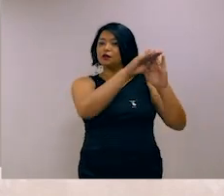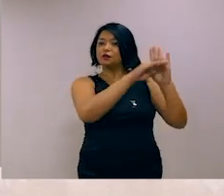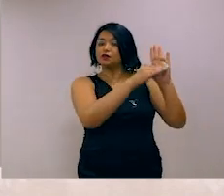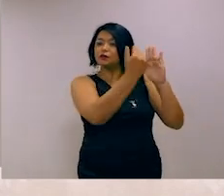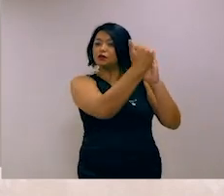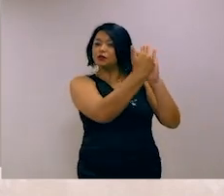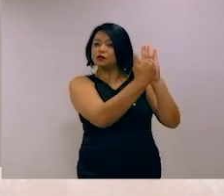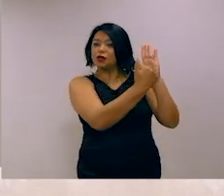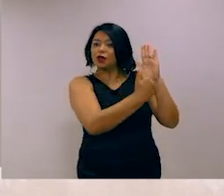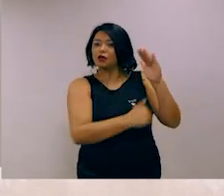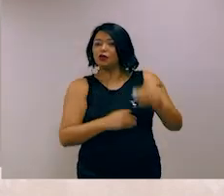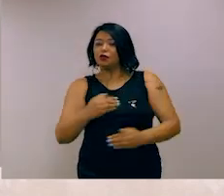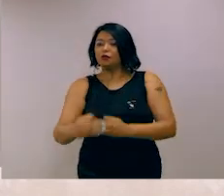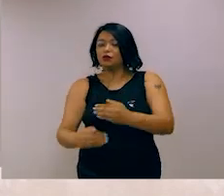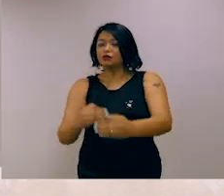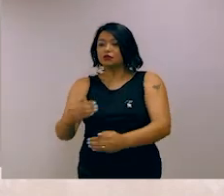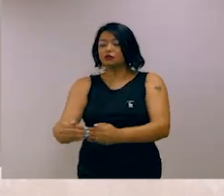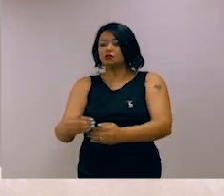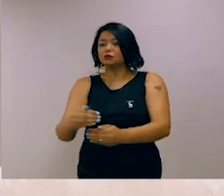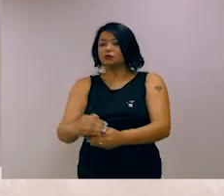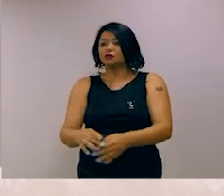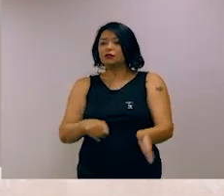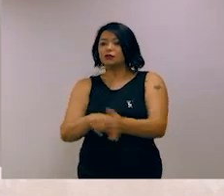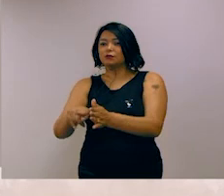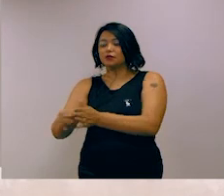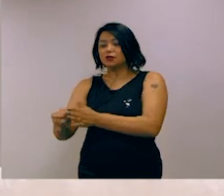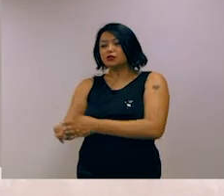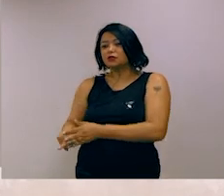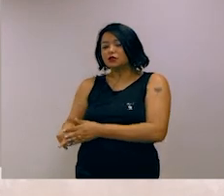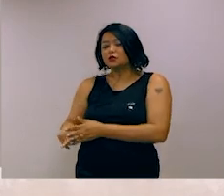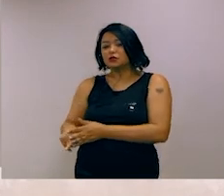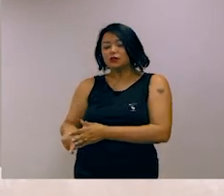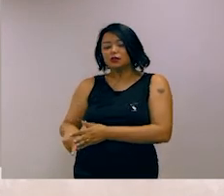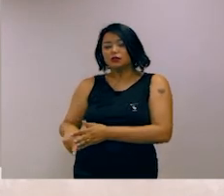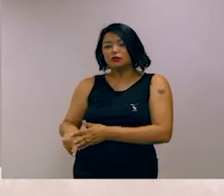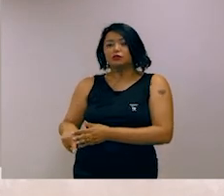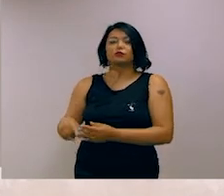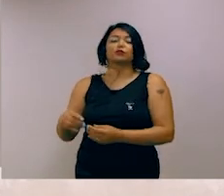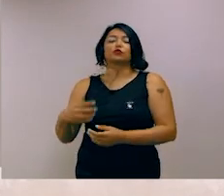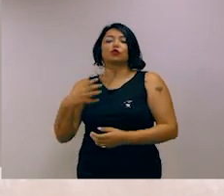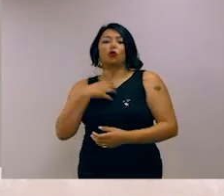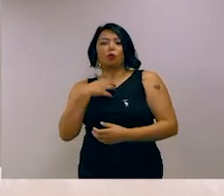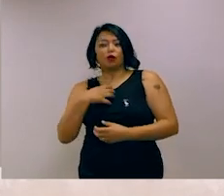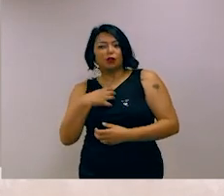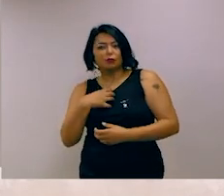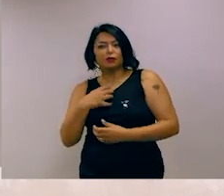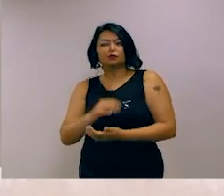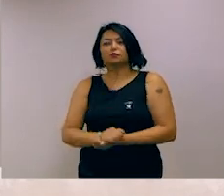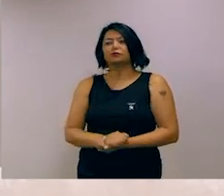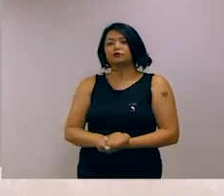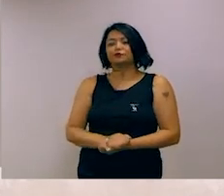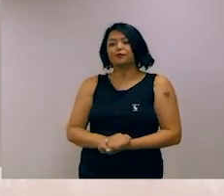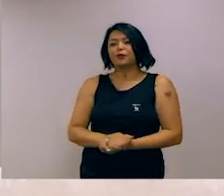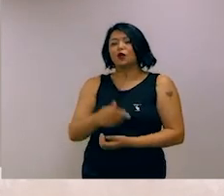process. To present it, I will be using a very simplified hypothetical